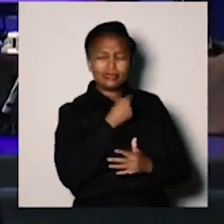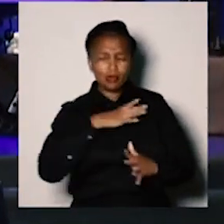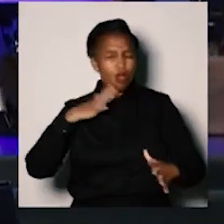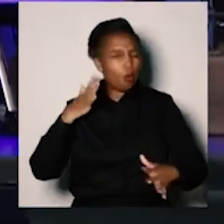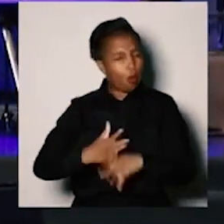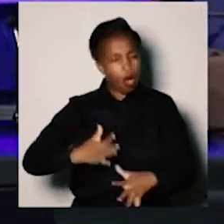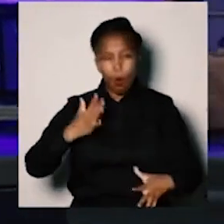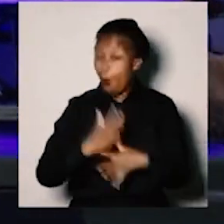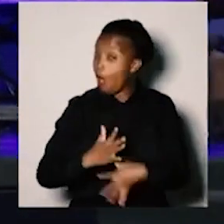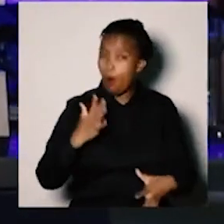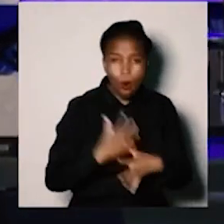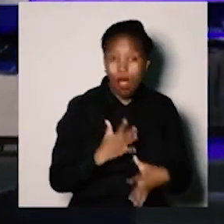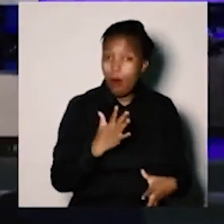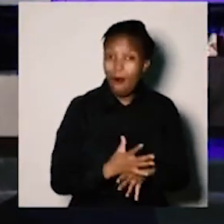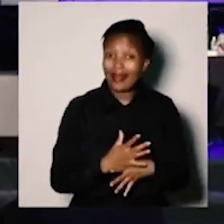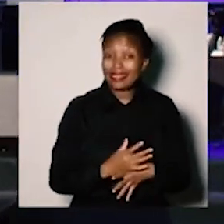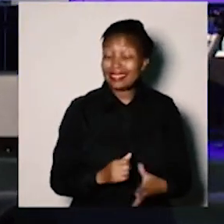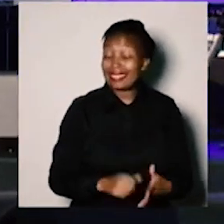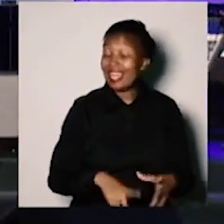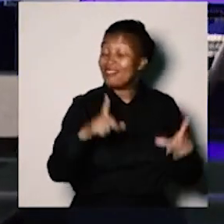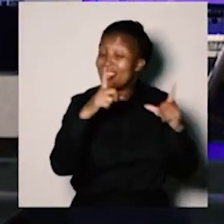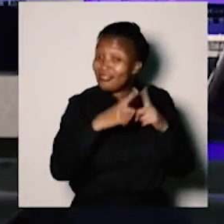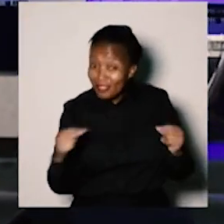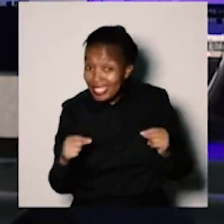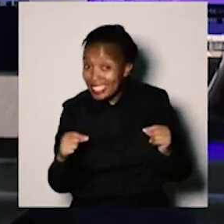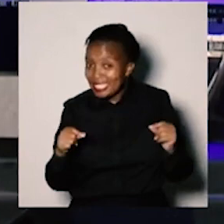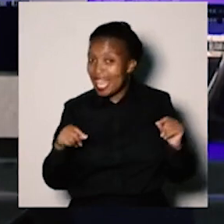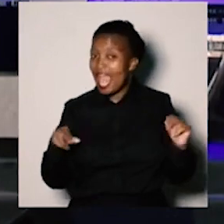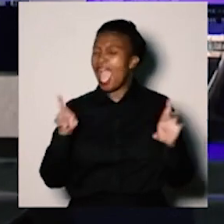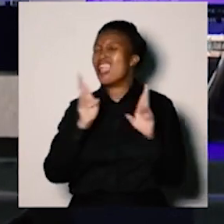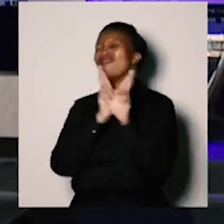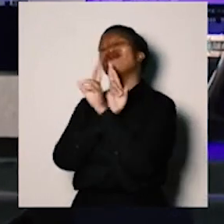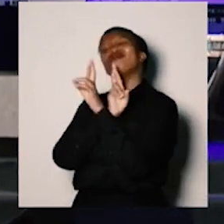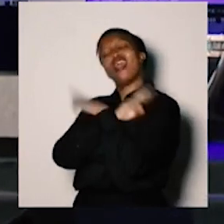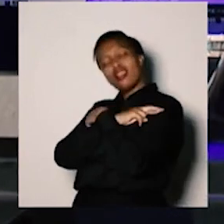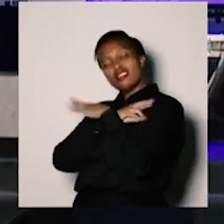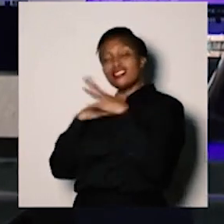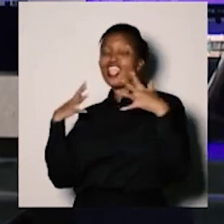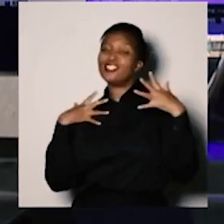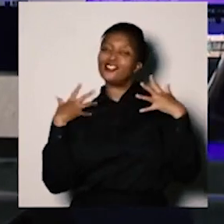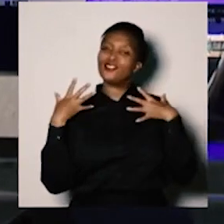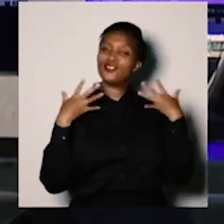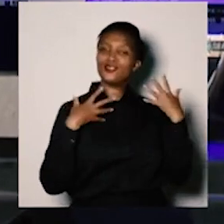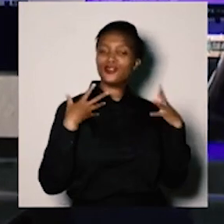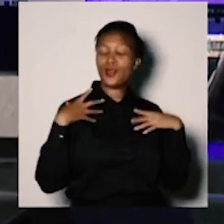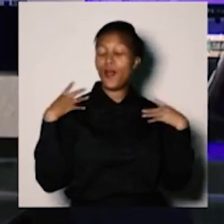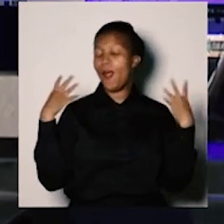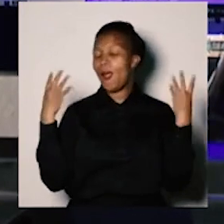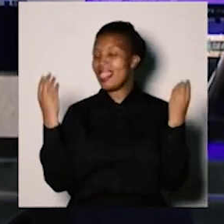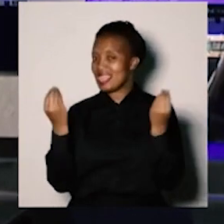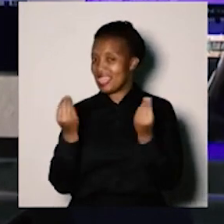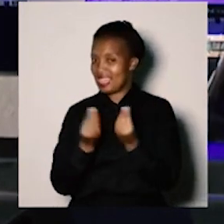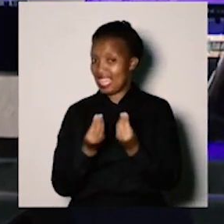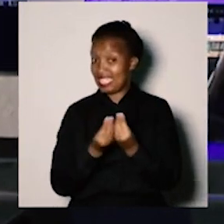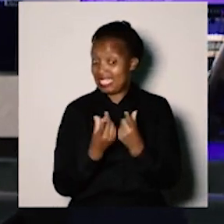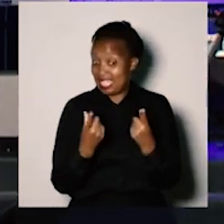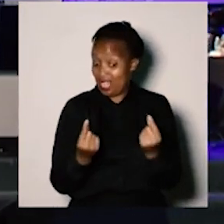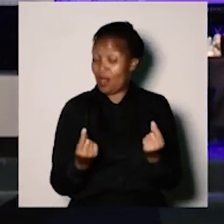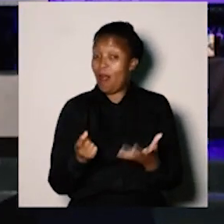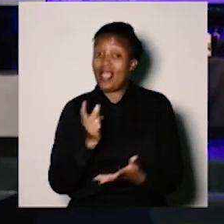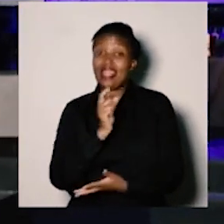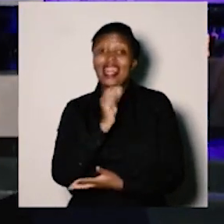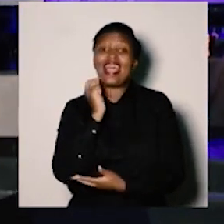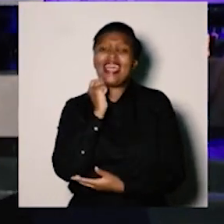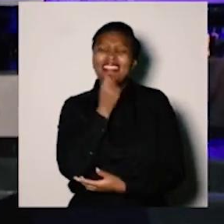hard, and then I'm going to retire to enjoy what I have done. And then I will say to my